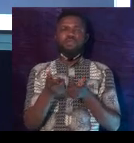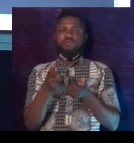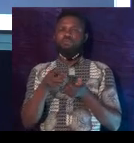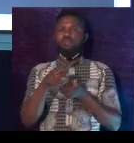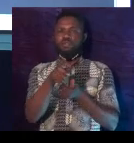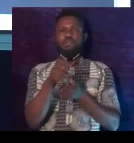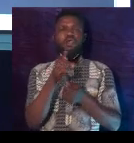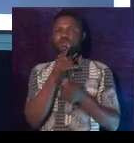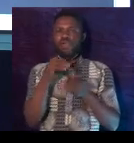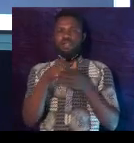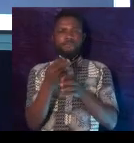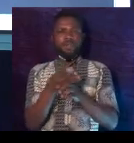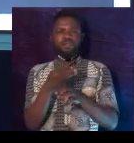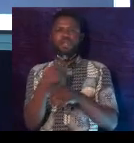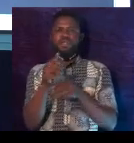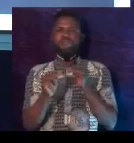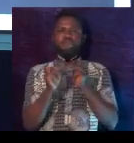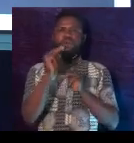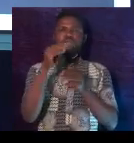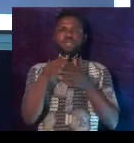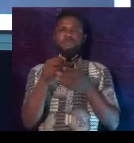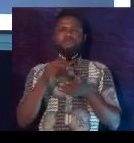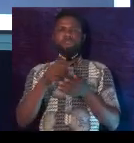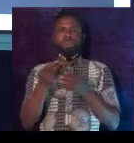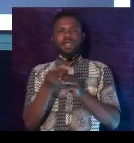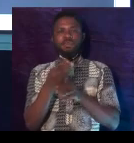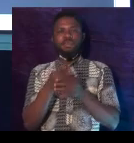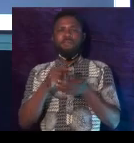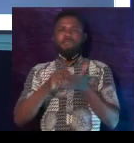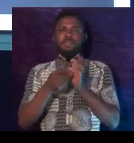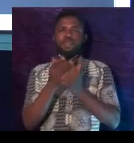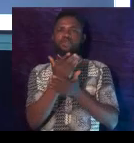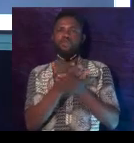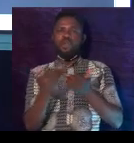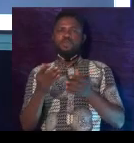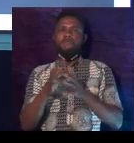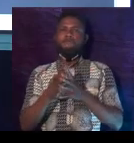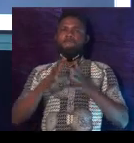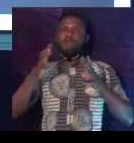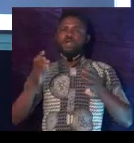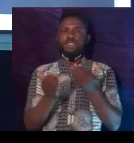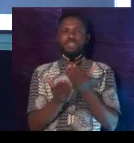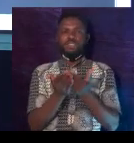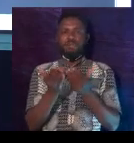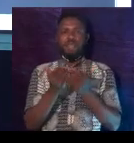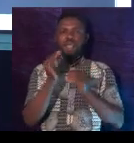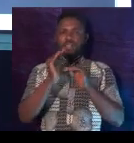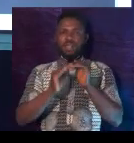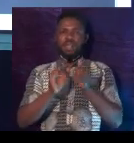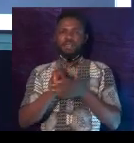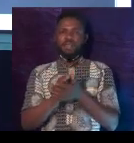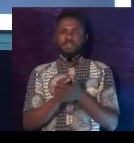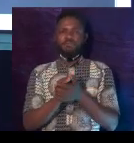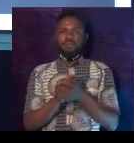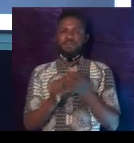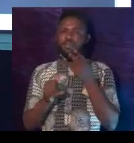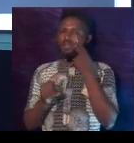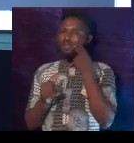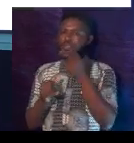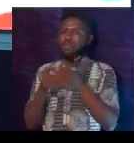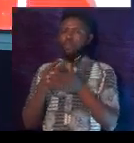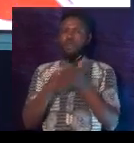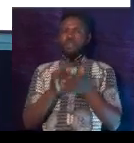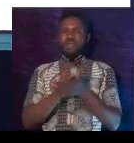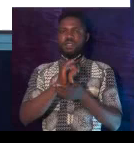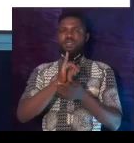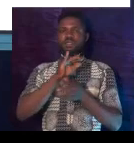that's not the mode in mathematics. The mode in mathematics means something much simpler than that.